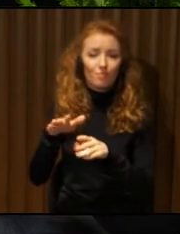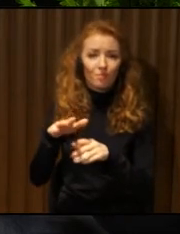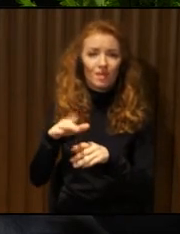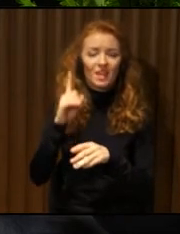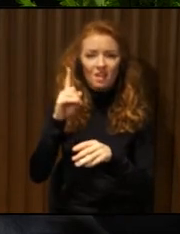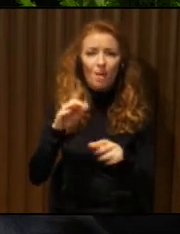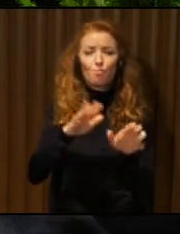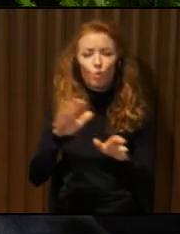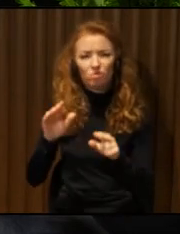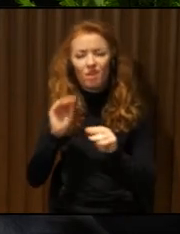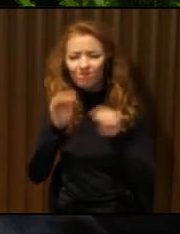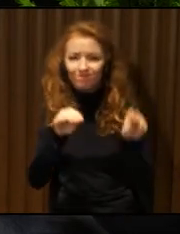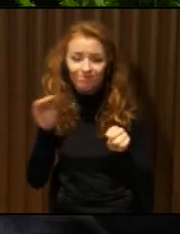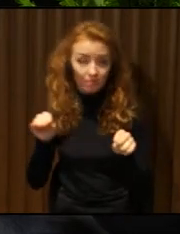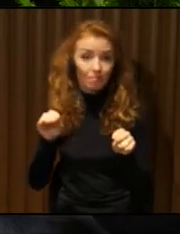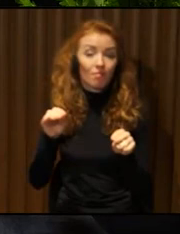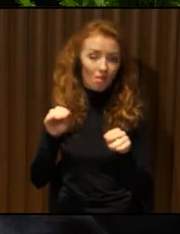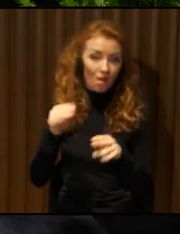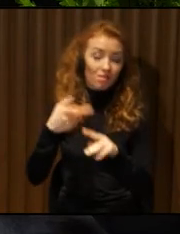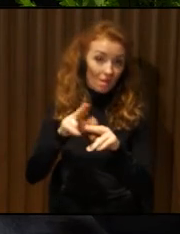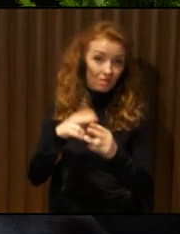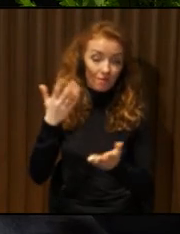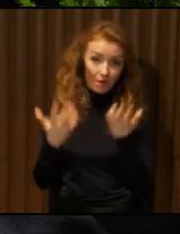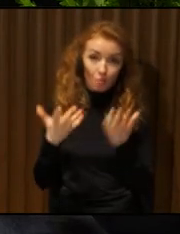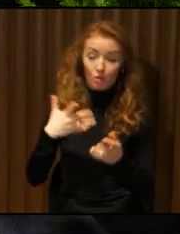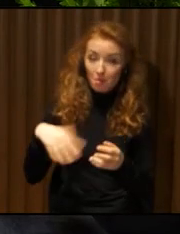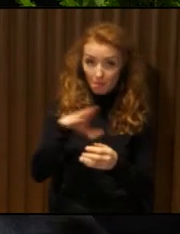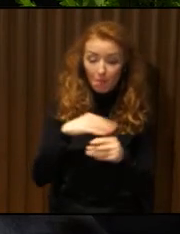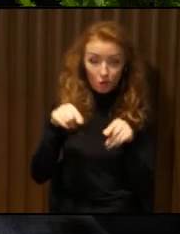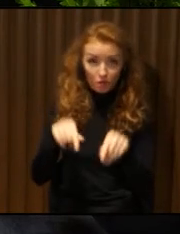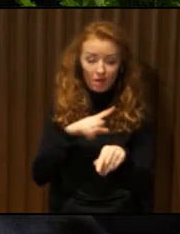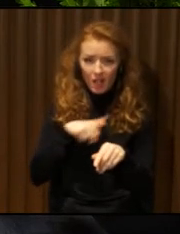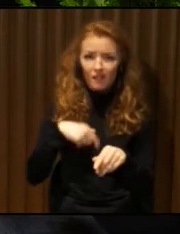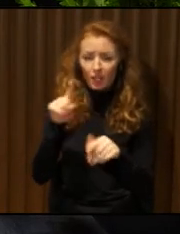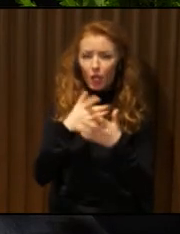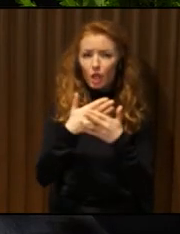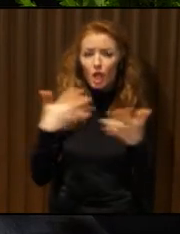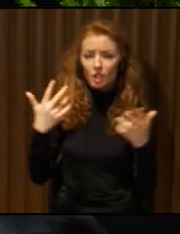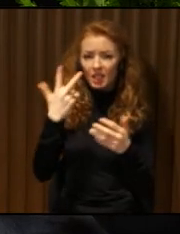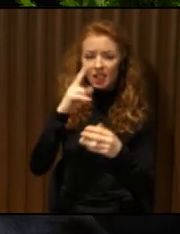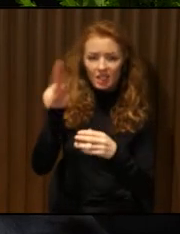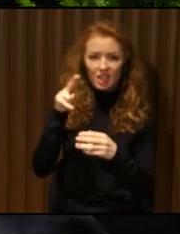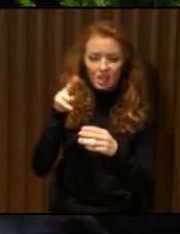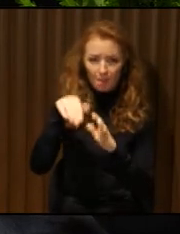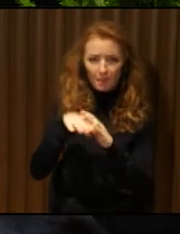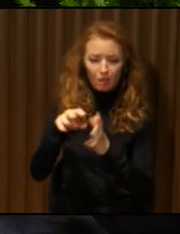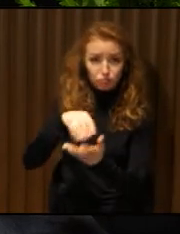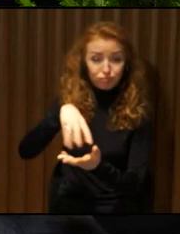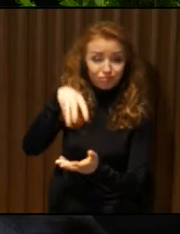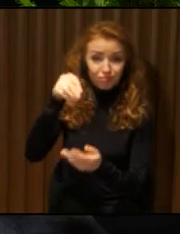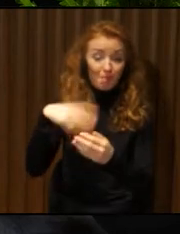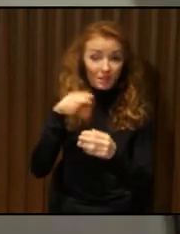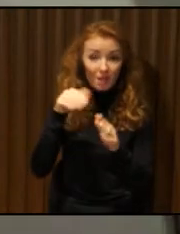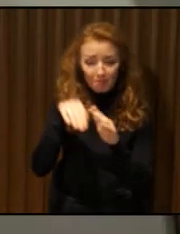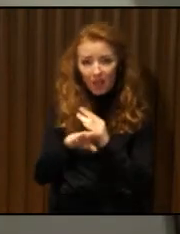how good they are. You know, we have plenty of 3D printers here in Latvia. We can print it. We can, scale it to a level.